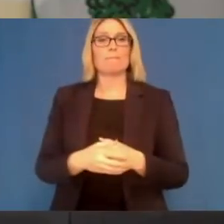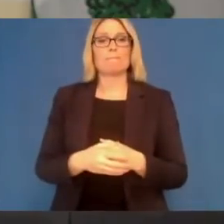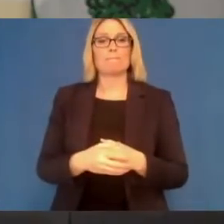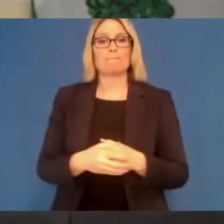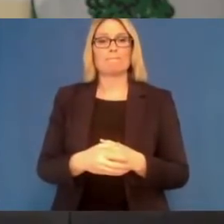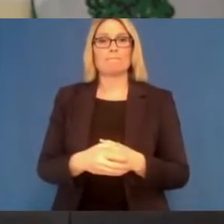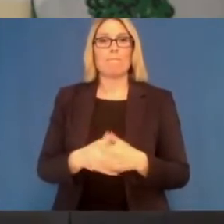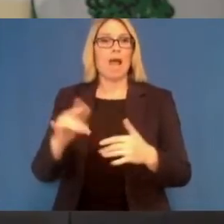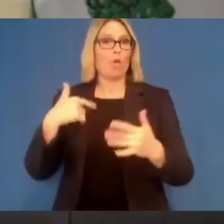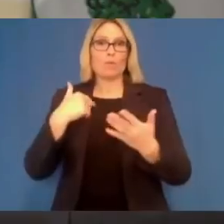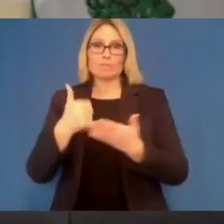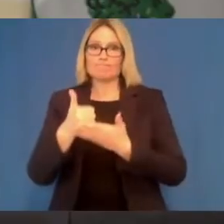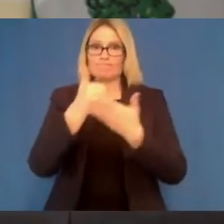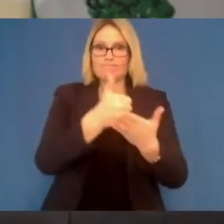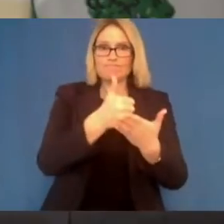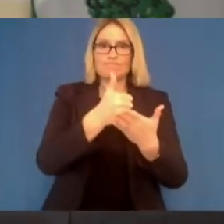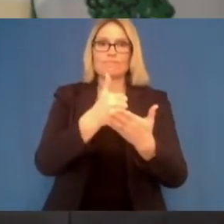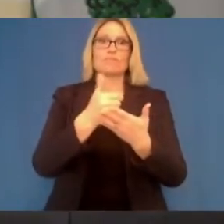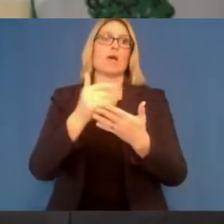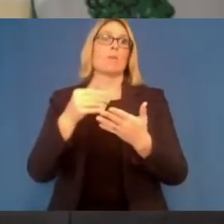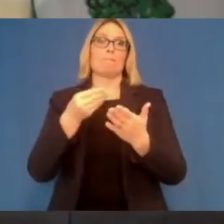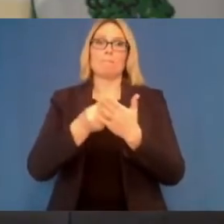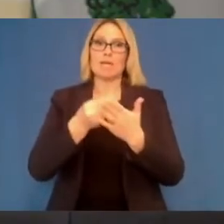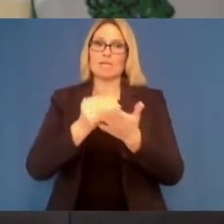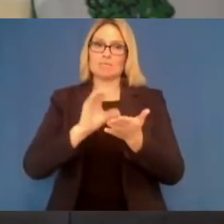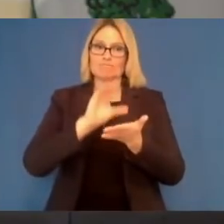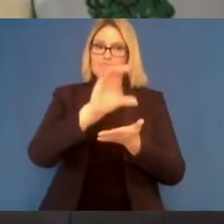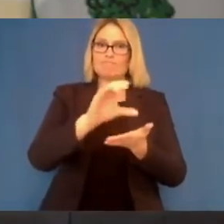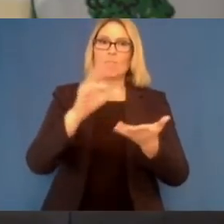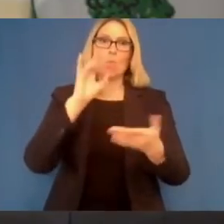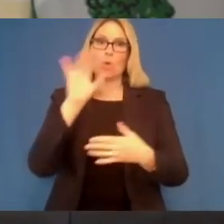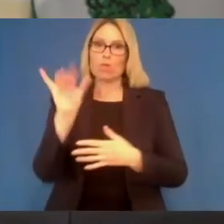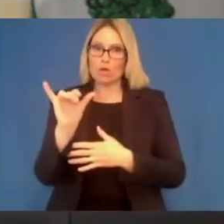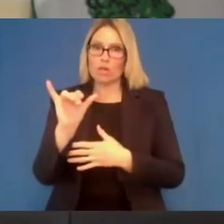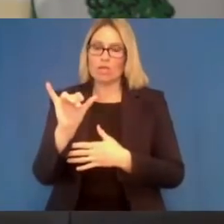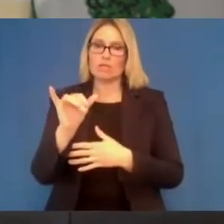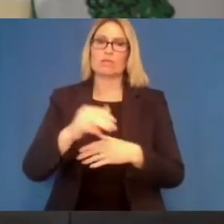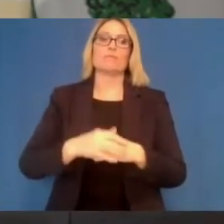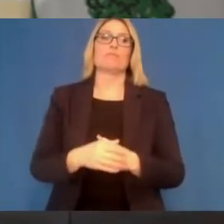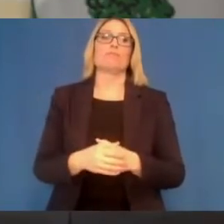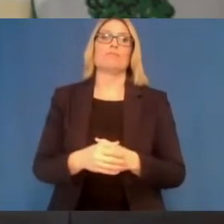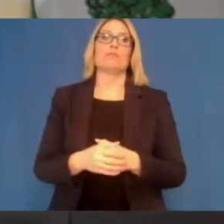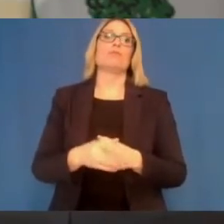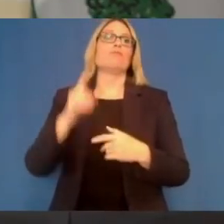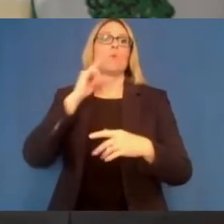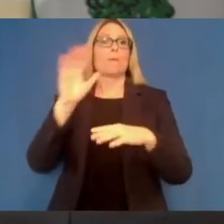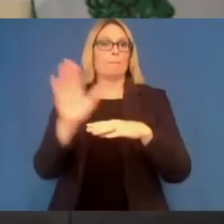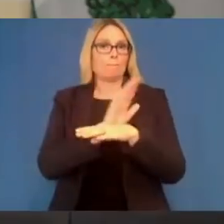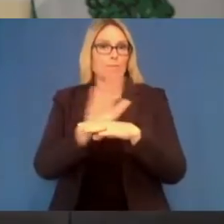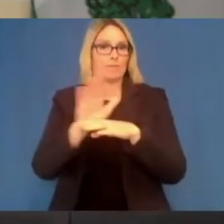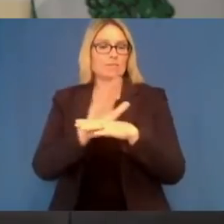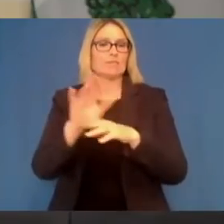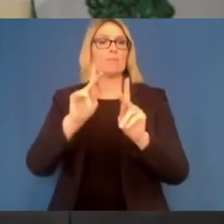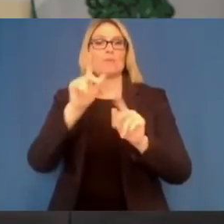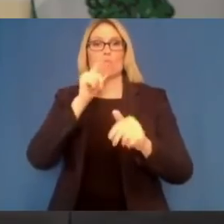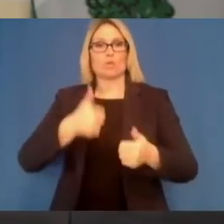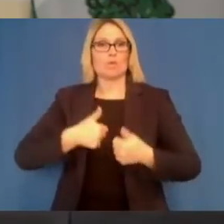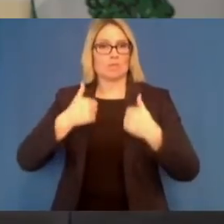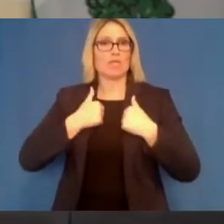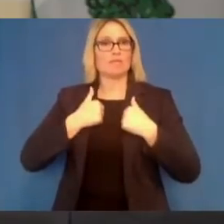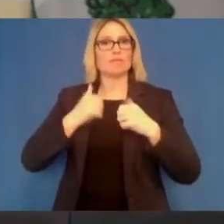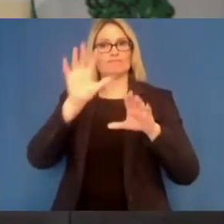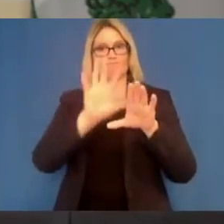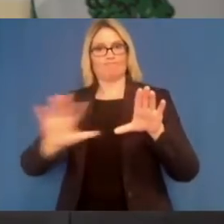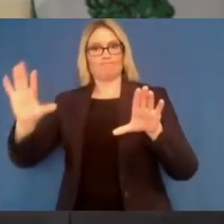with our programming, with our finances, to help island businesses and islanders through this, which we